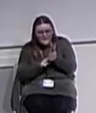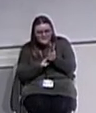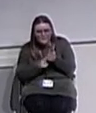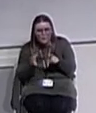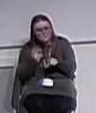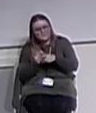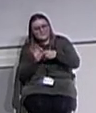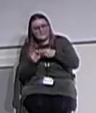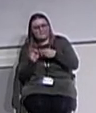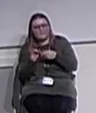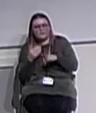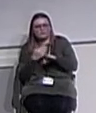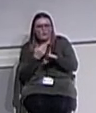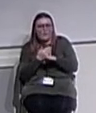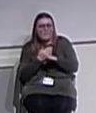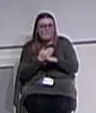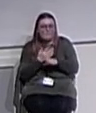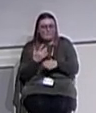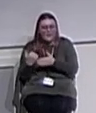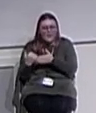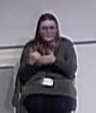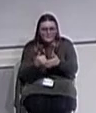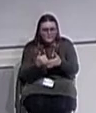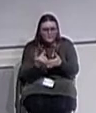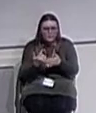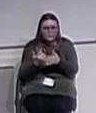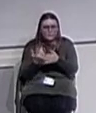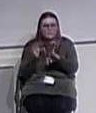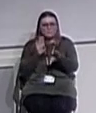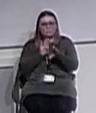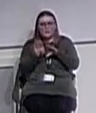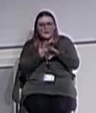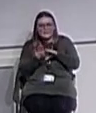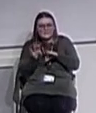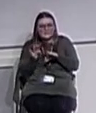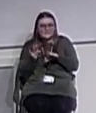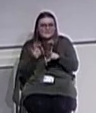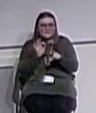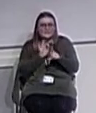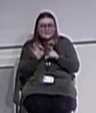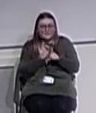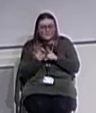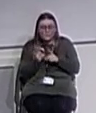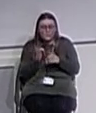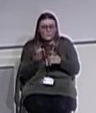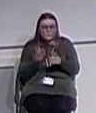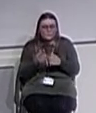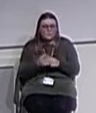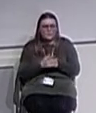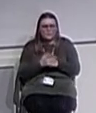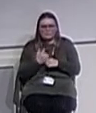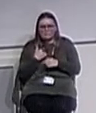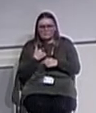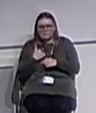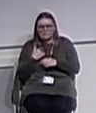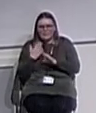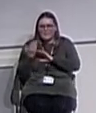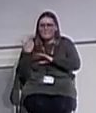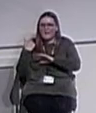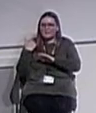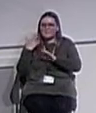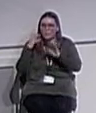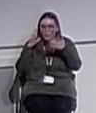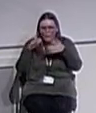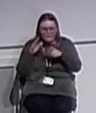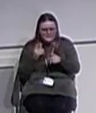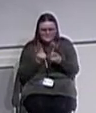or a marketing job. They'll do practice interviews with you as well. So if you're something that's worried you in the past, you can get help doing